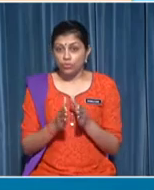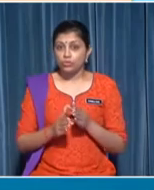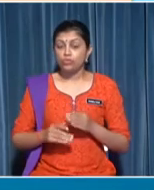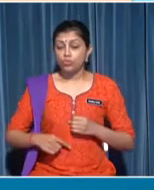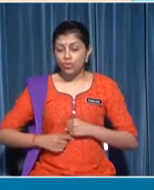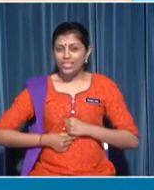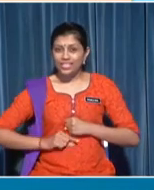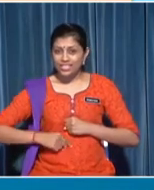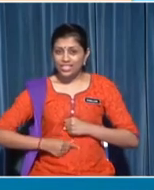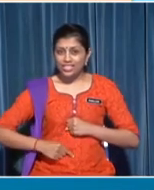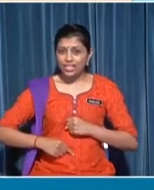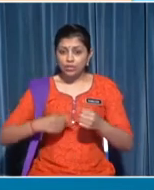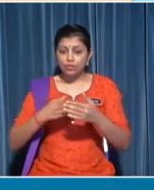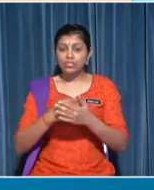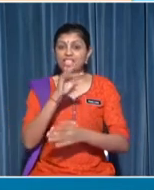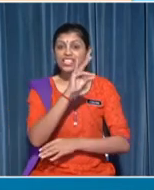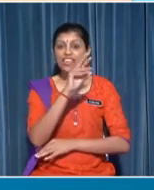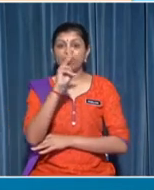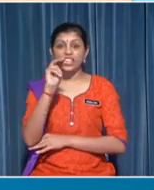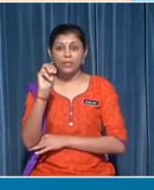long? Oh, wow!